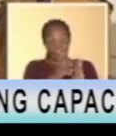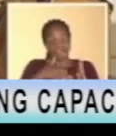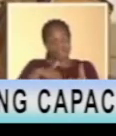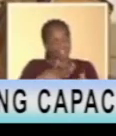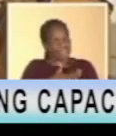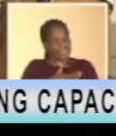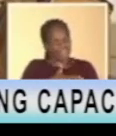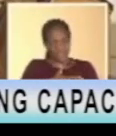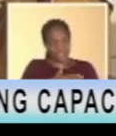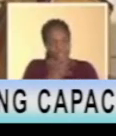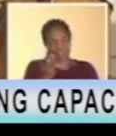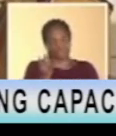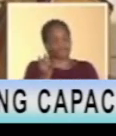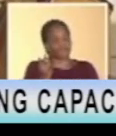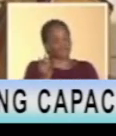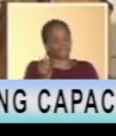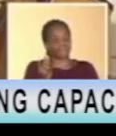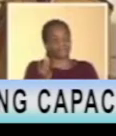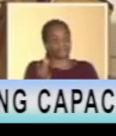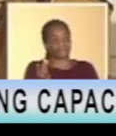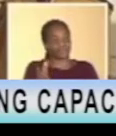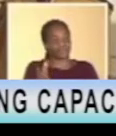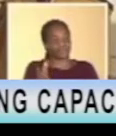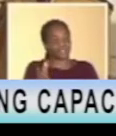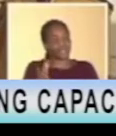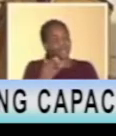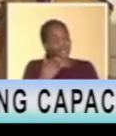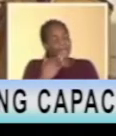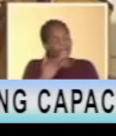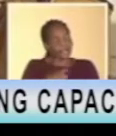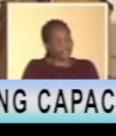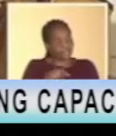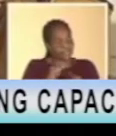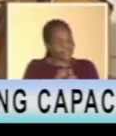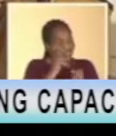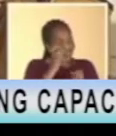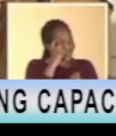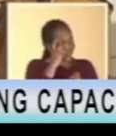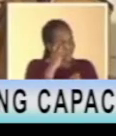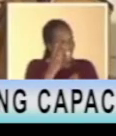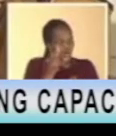COVID-19 tests. Today we have received a total of